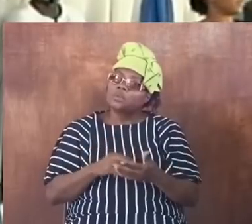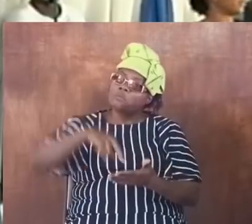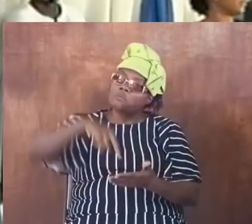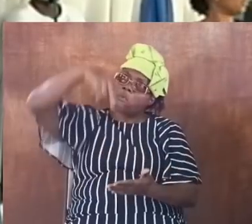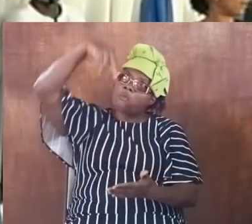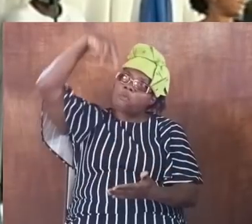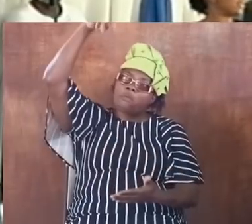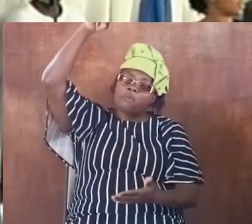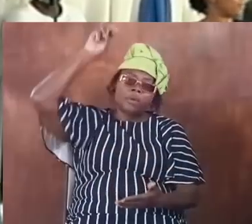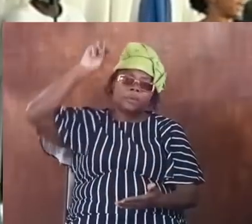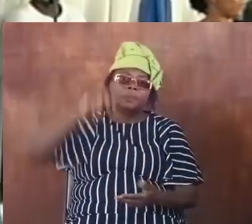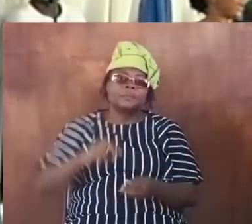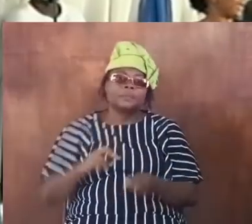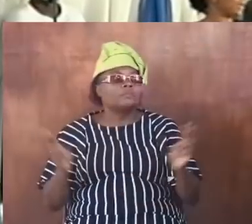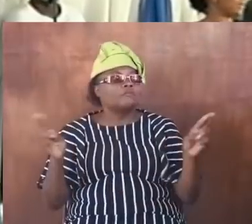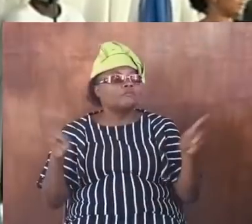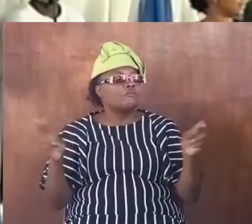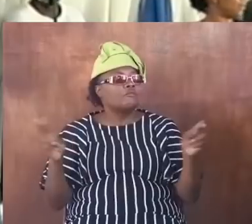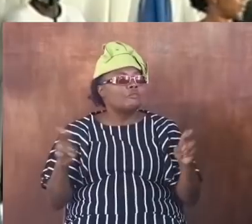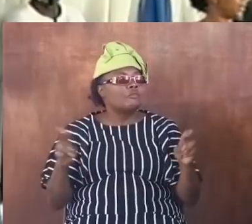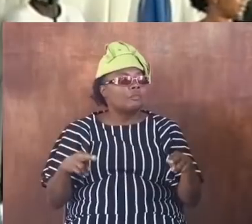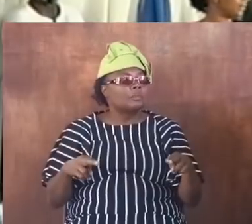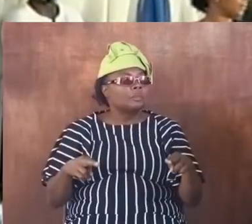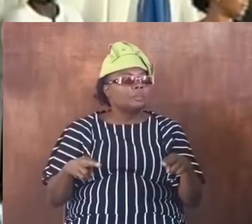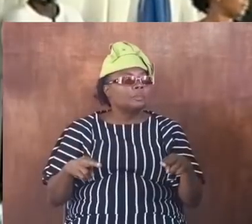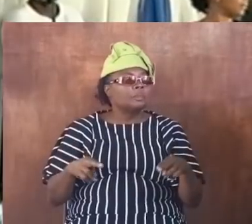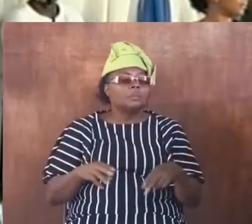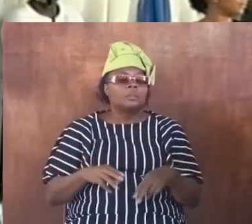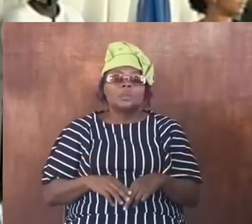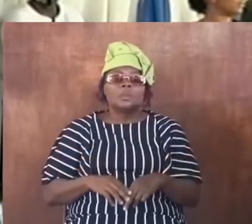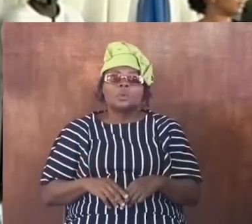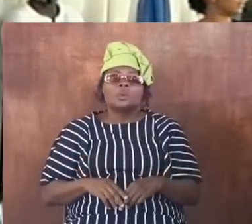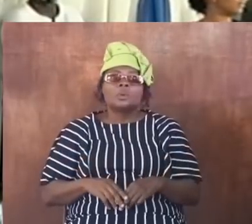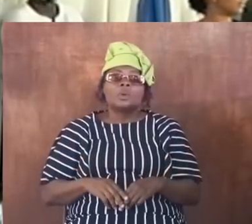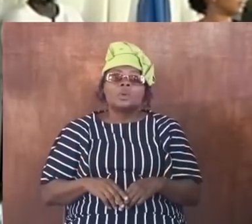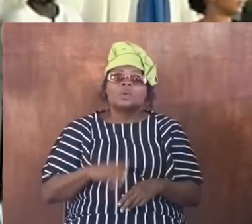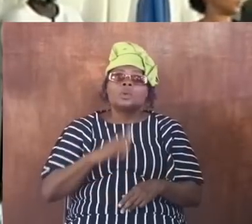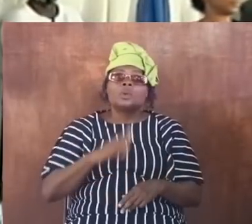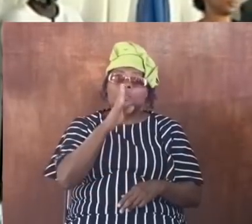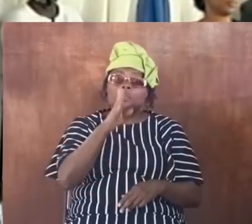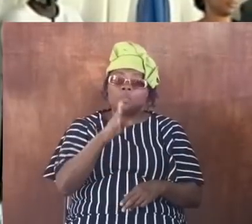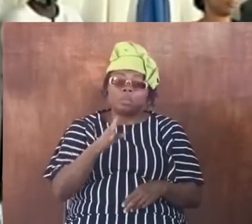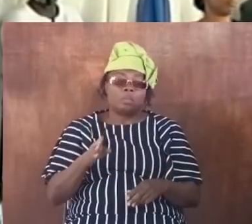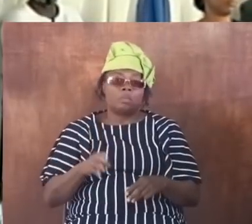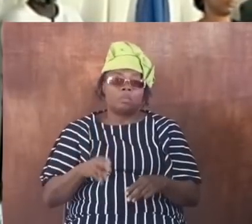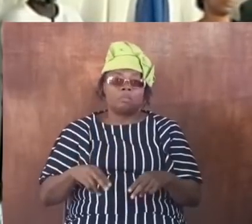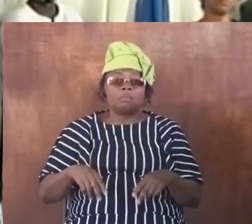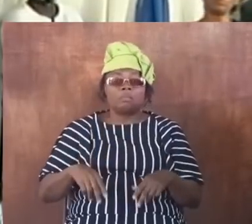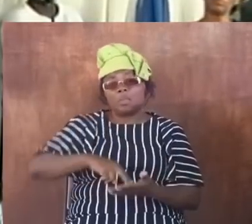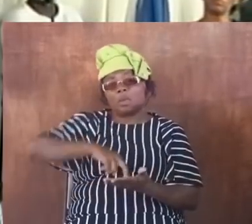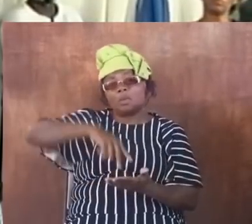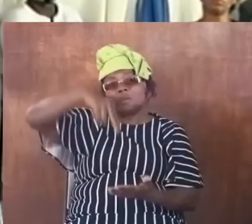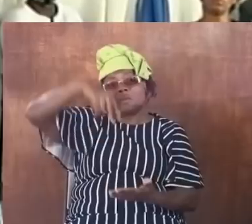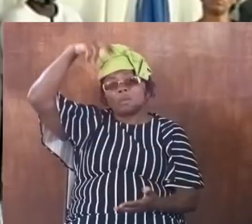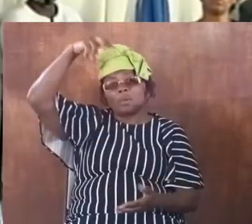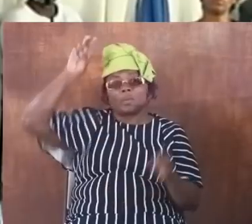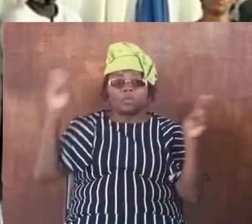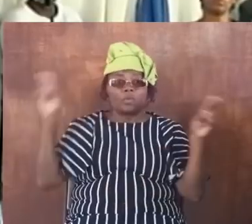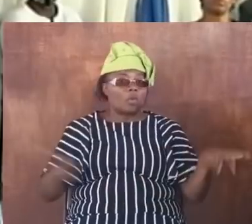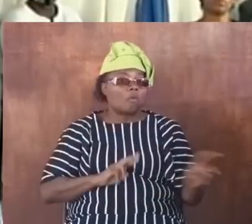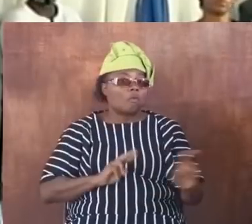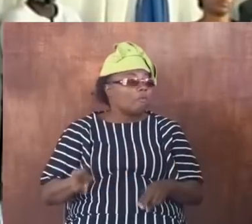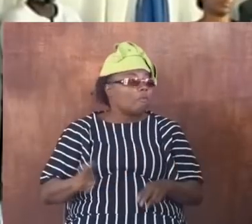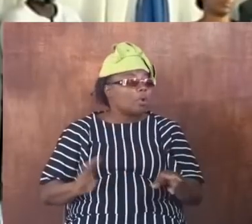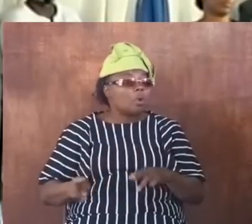Every day you should be rapture ready as a saints of the Most